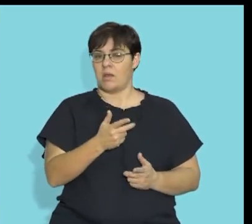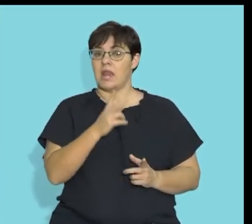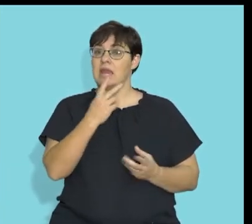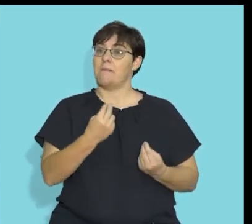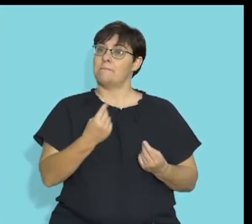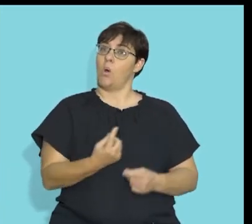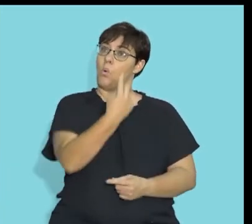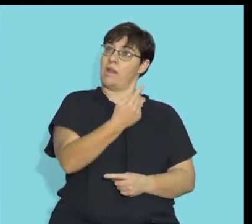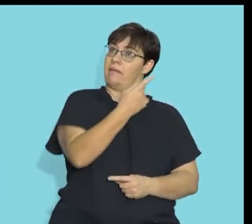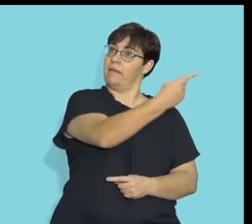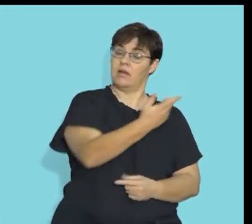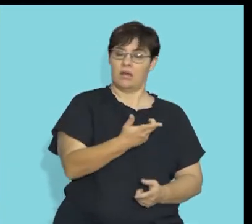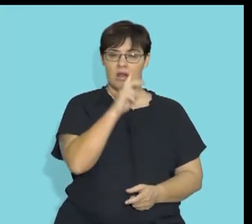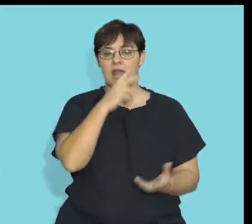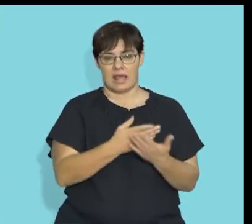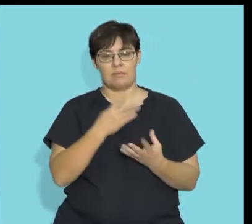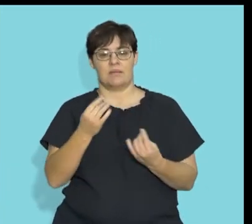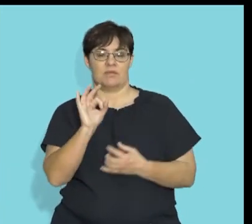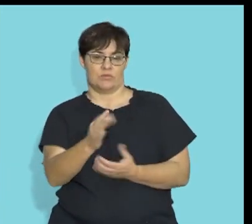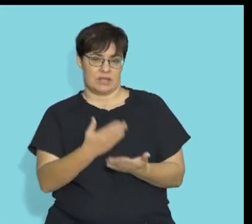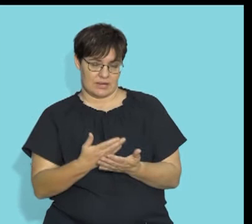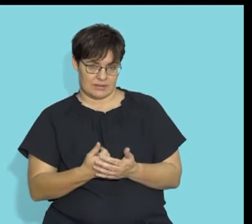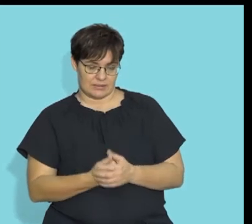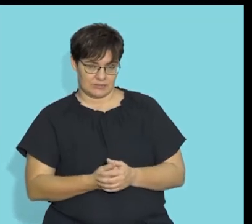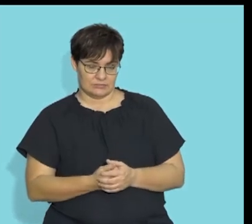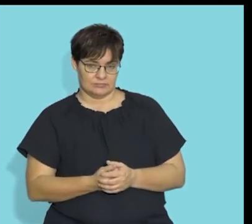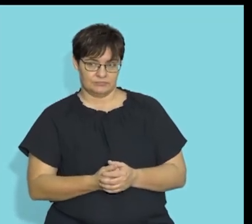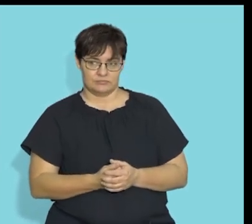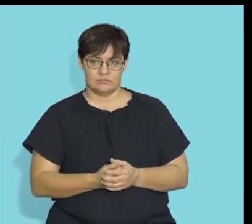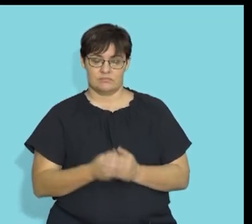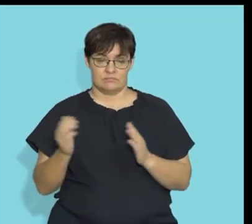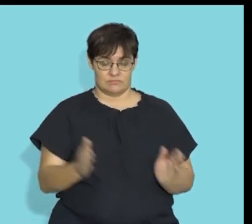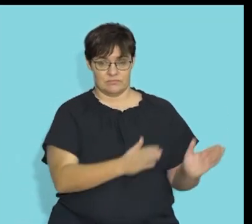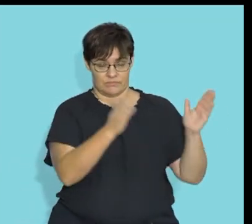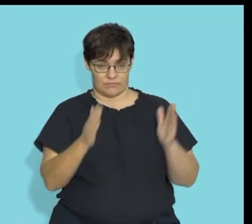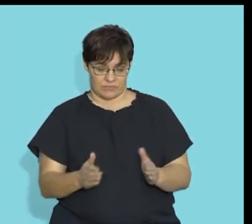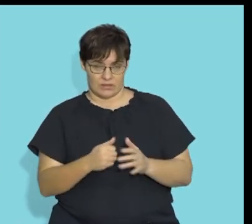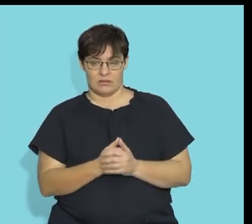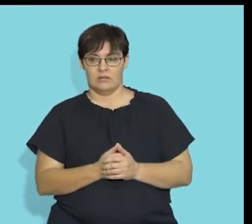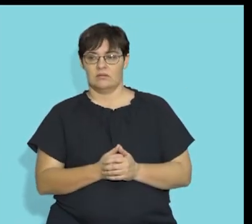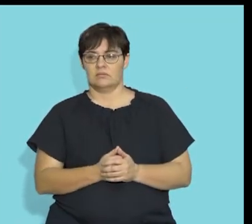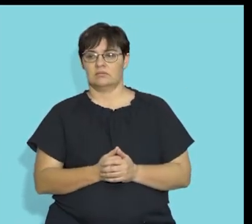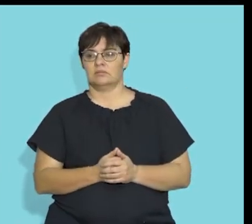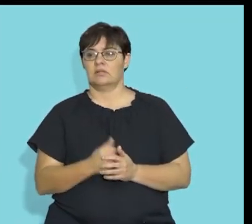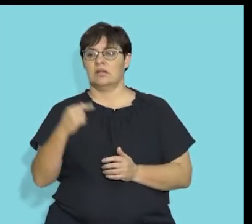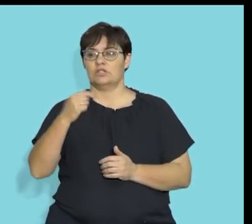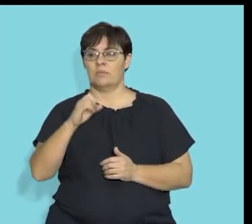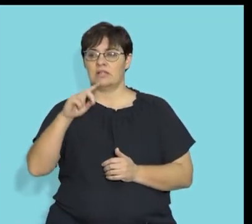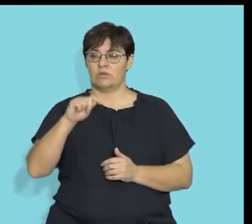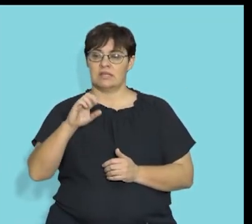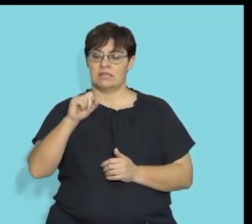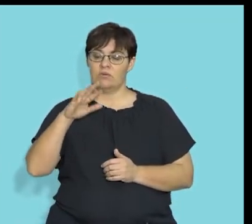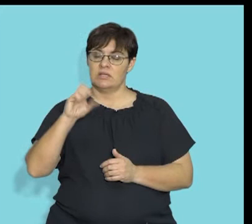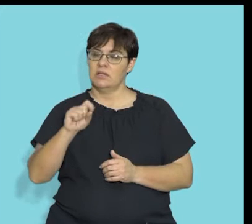to not be term 1. Let's go to the next slide. So the next part of